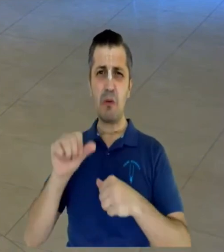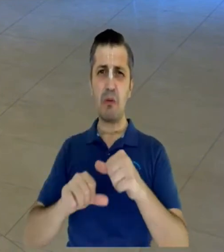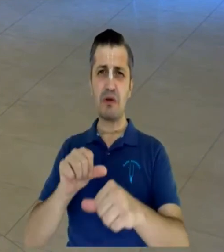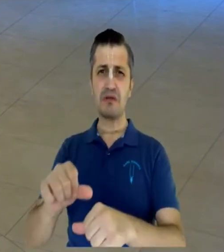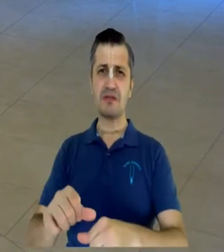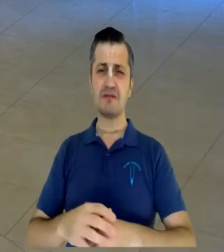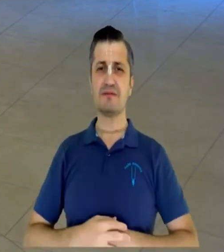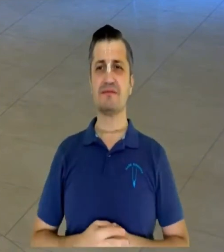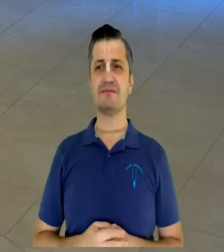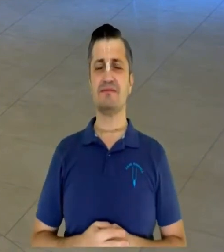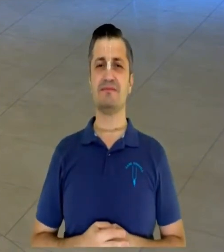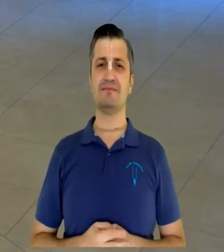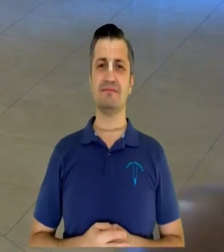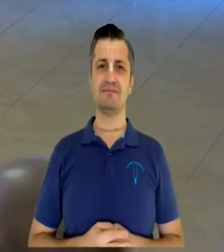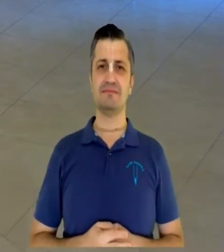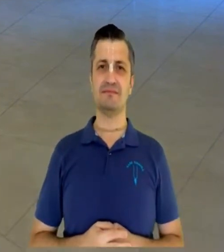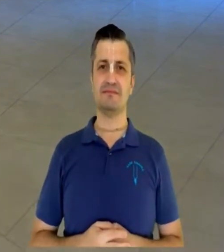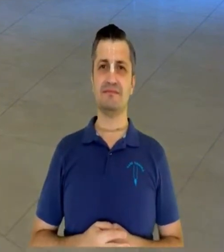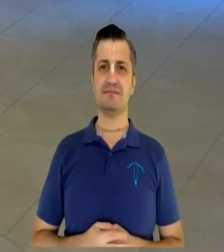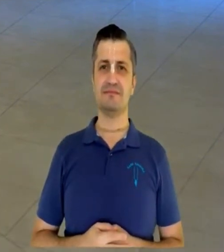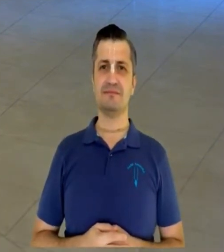But likewise, it's still recommended